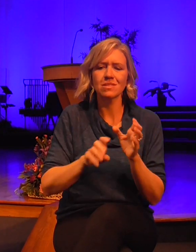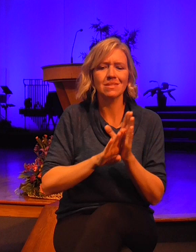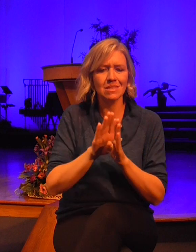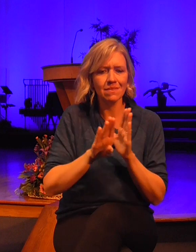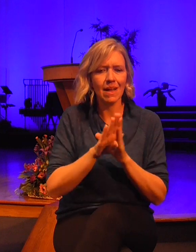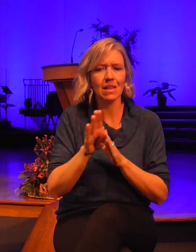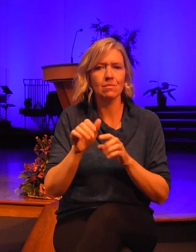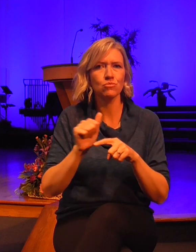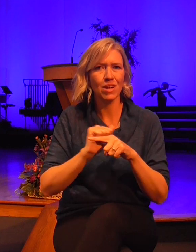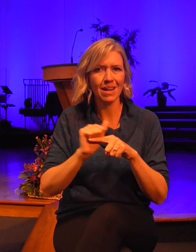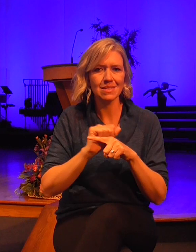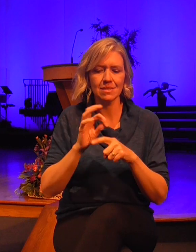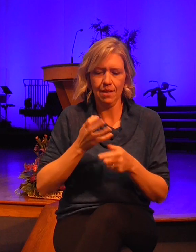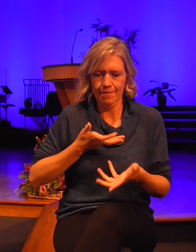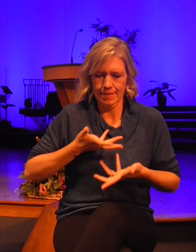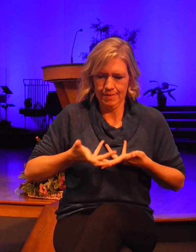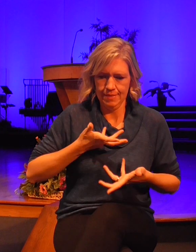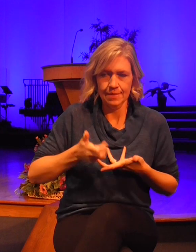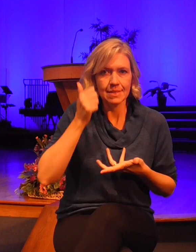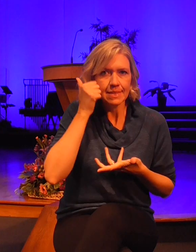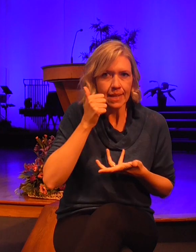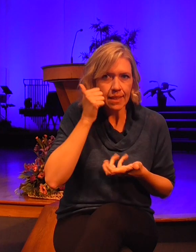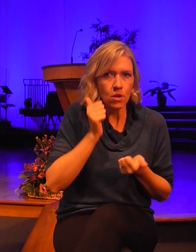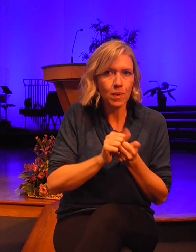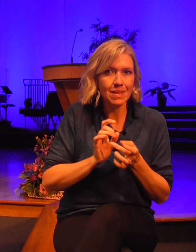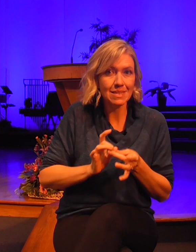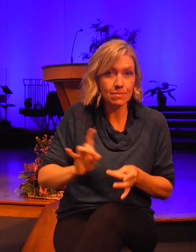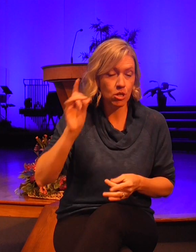communing daily with the Spirit that resides within us.